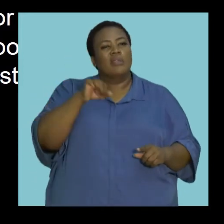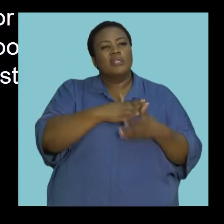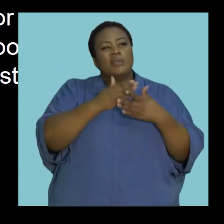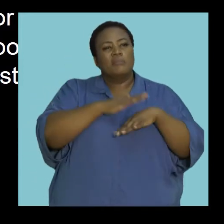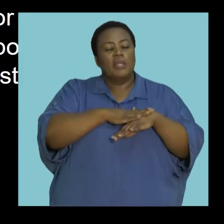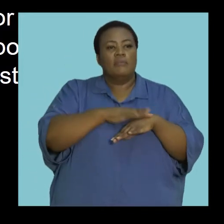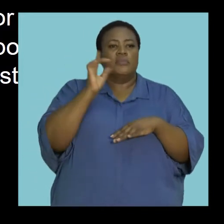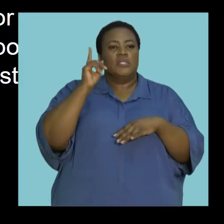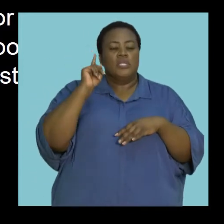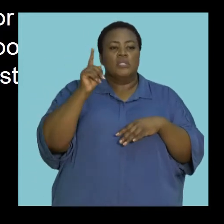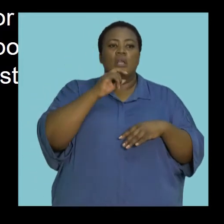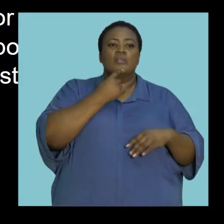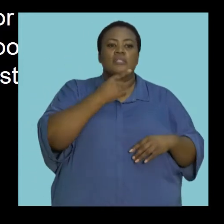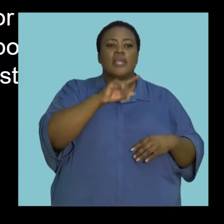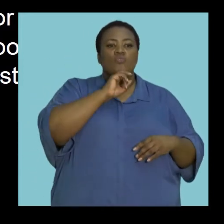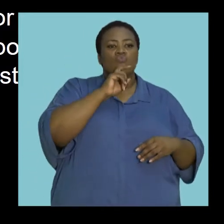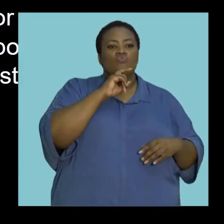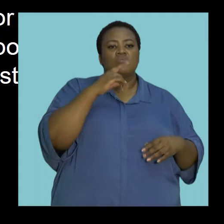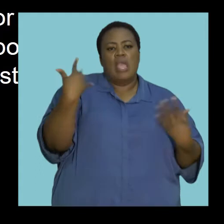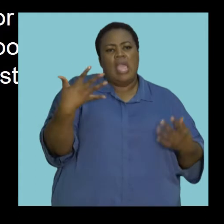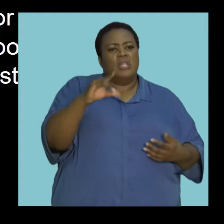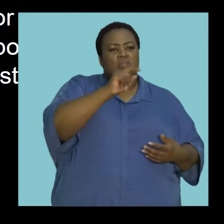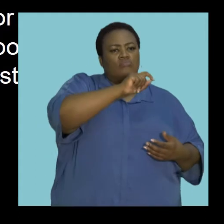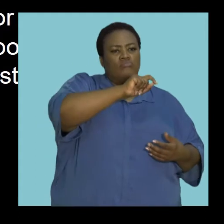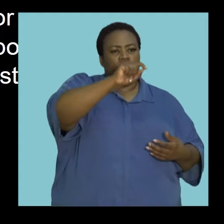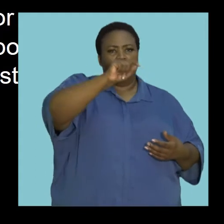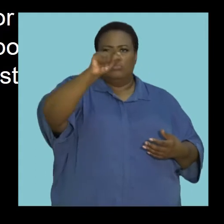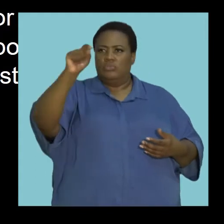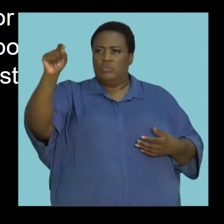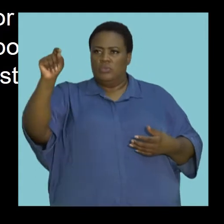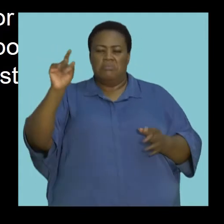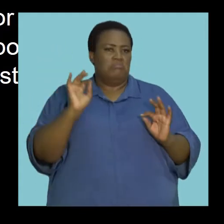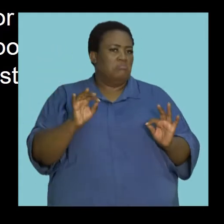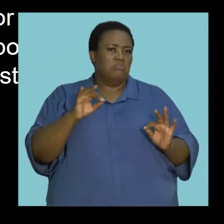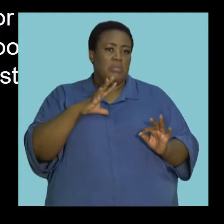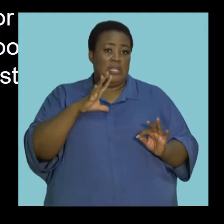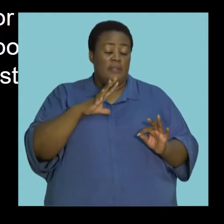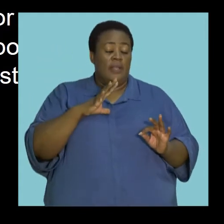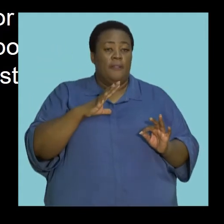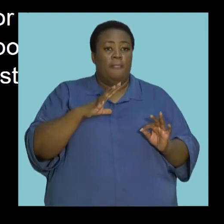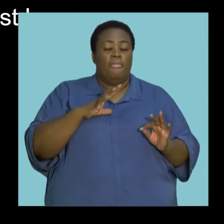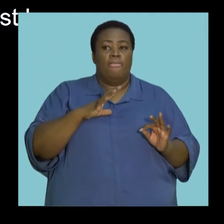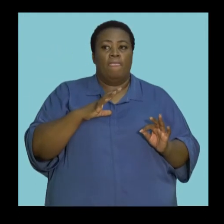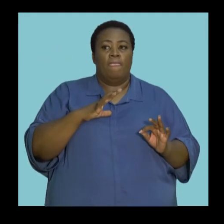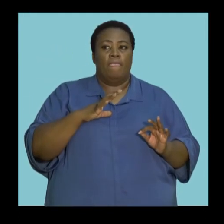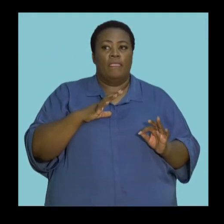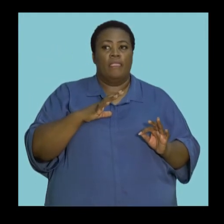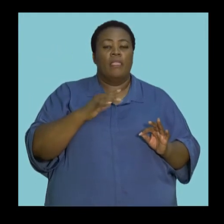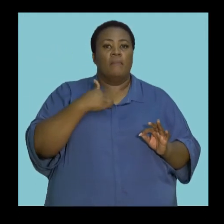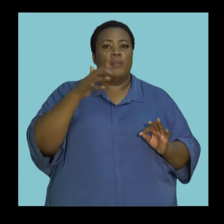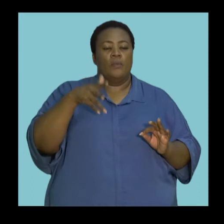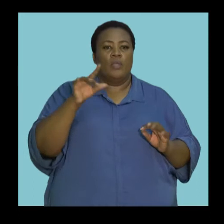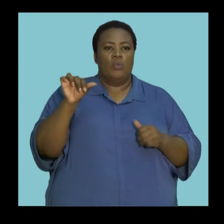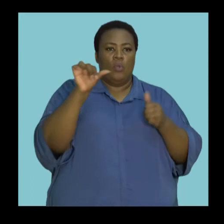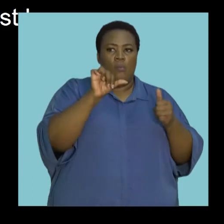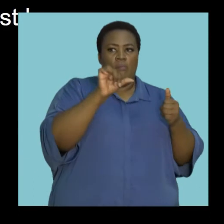that sometimes your teachers encourage you to use a free hand, which is simply going and connecting the points